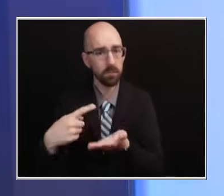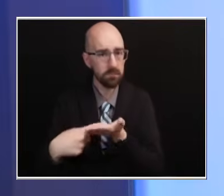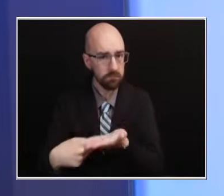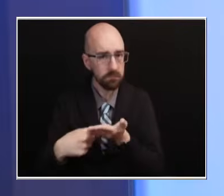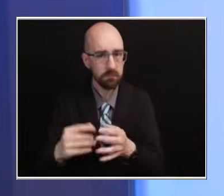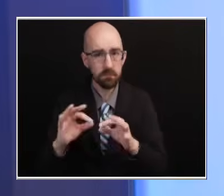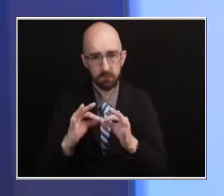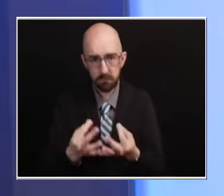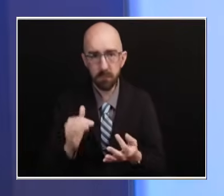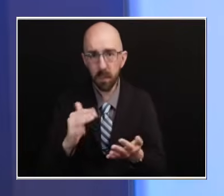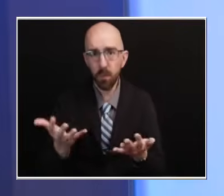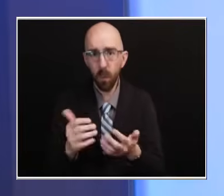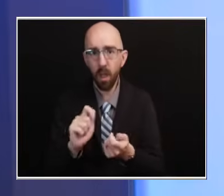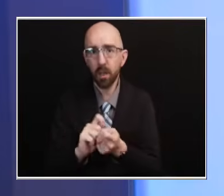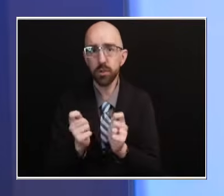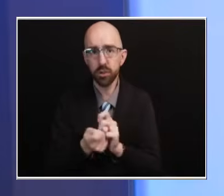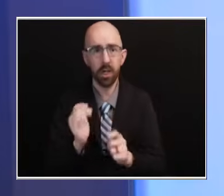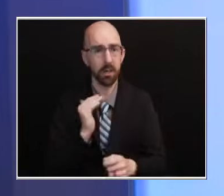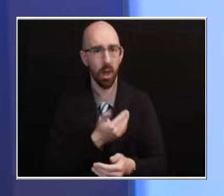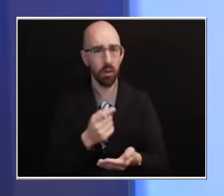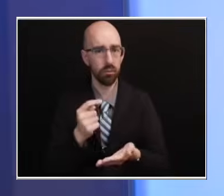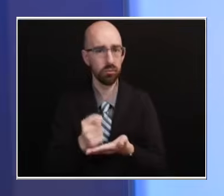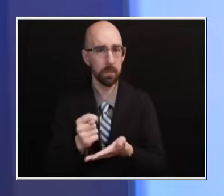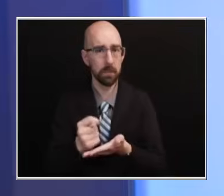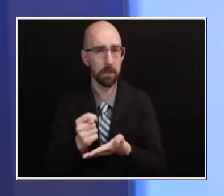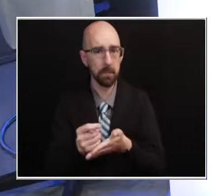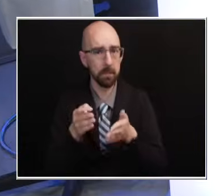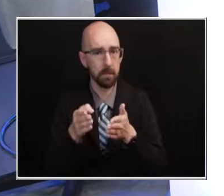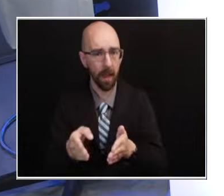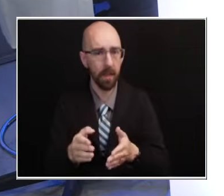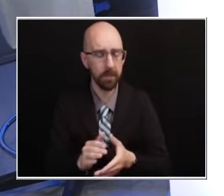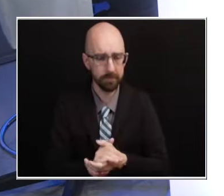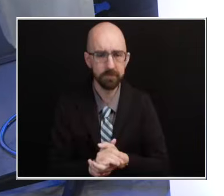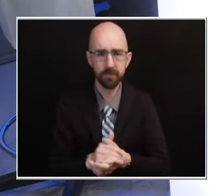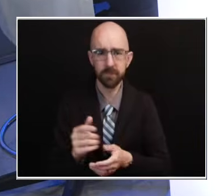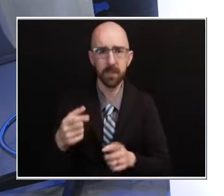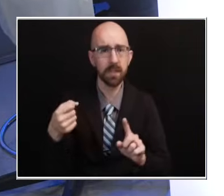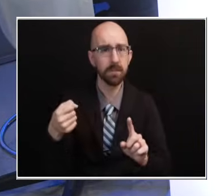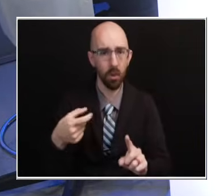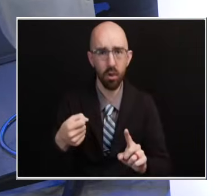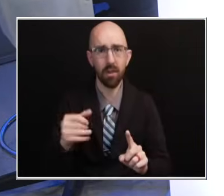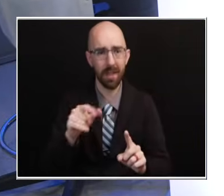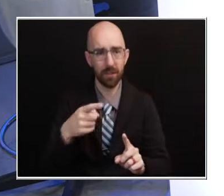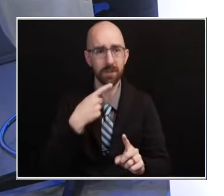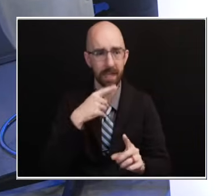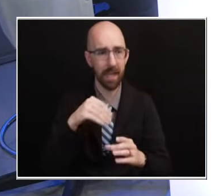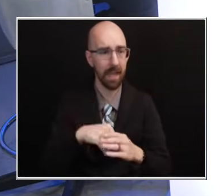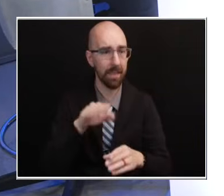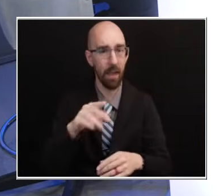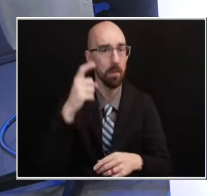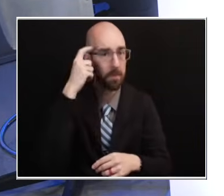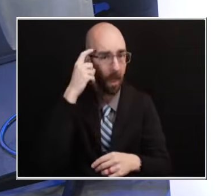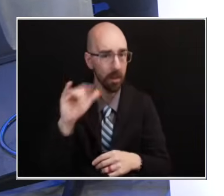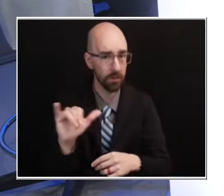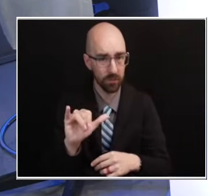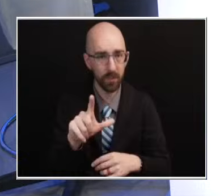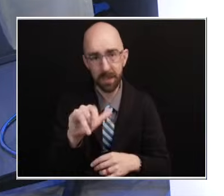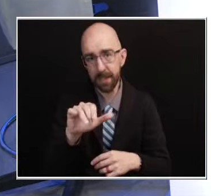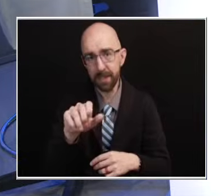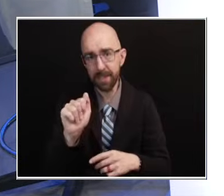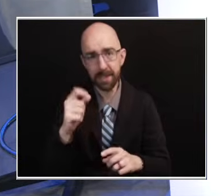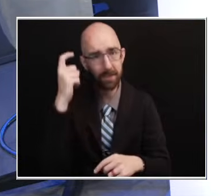kind of changed our treatment path for Scott. And certainly a spark in Lisa's mind, I would imagine. What were you thinking when they were telling you that there were